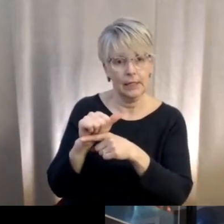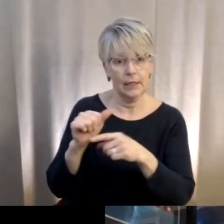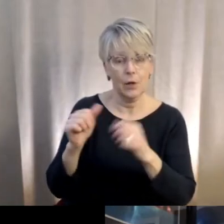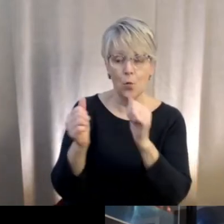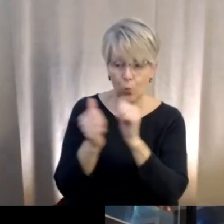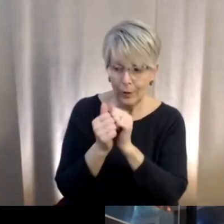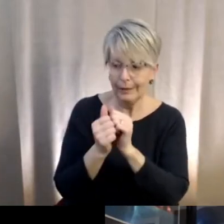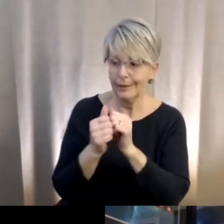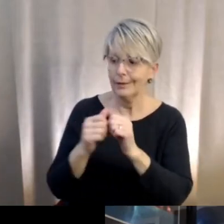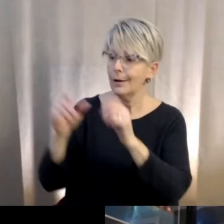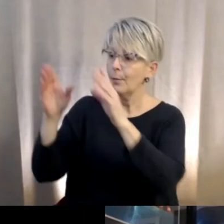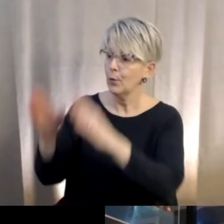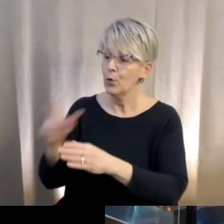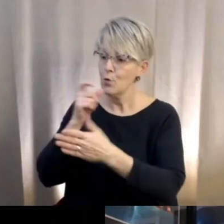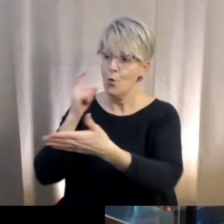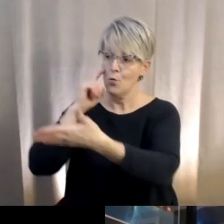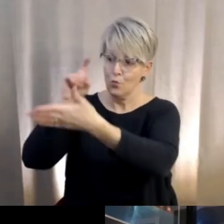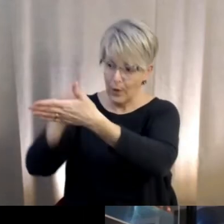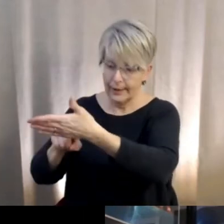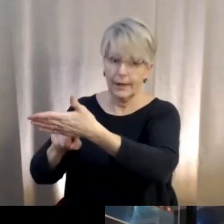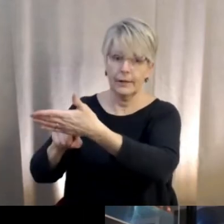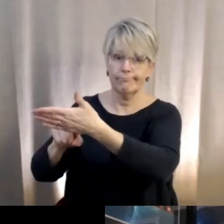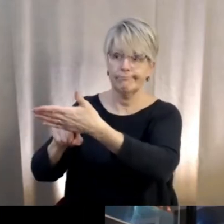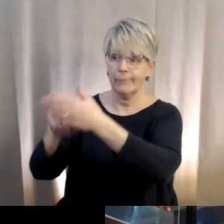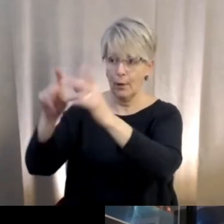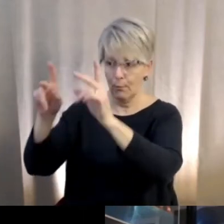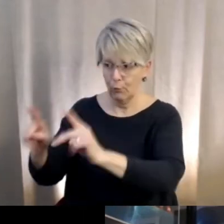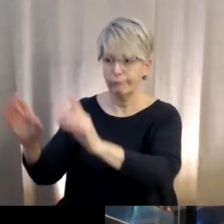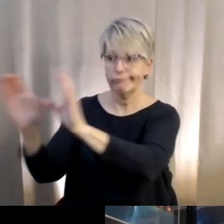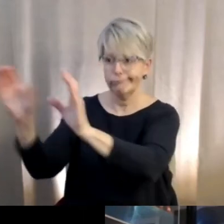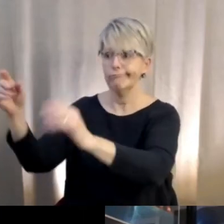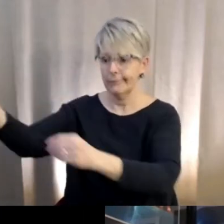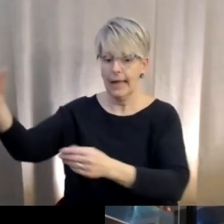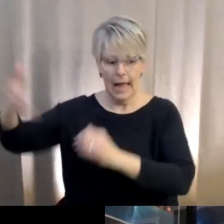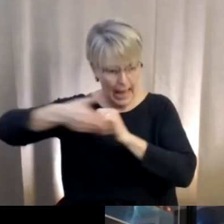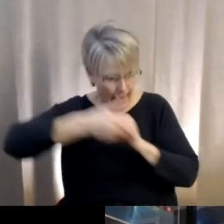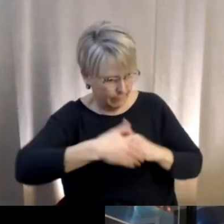recognized trainer within the region to help